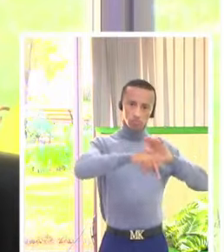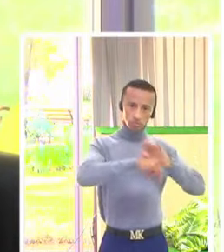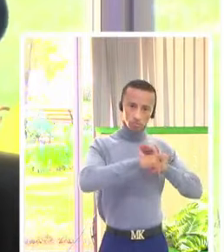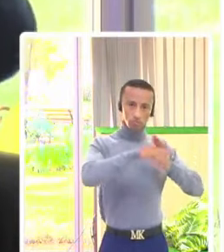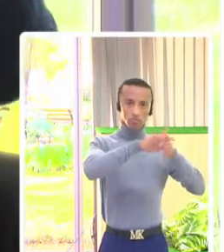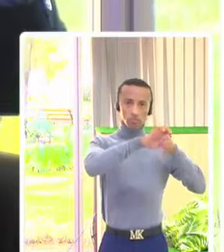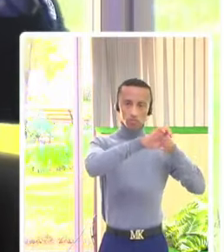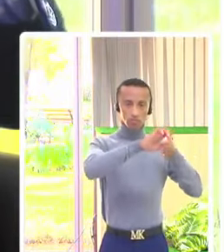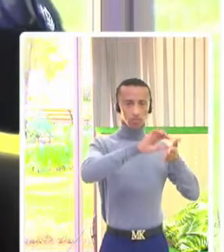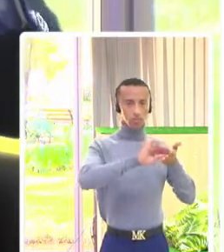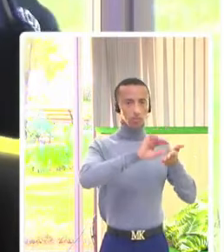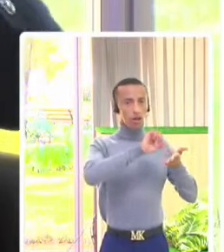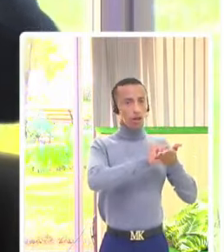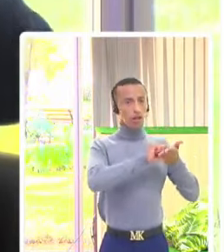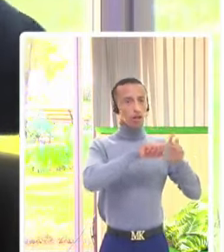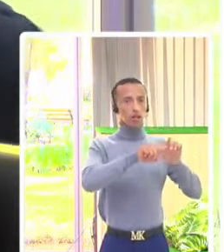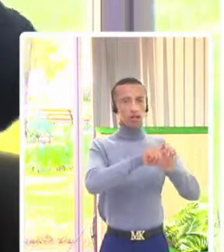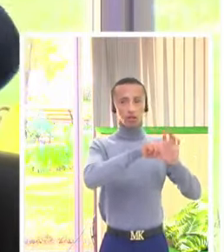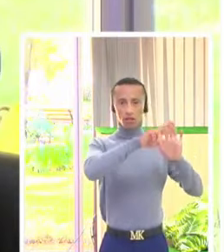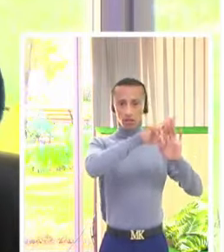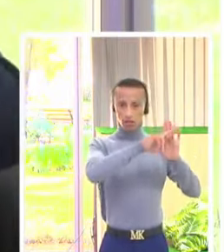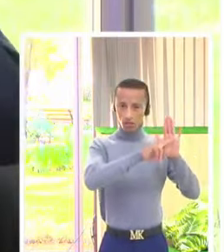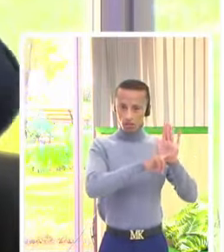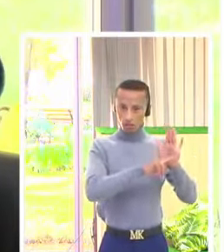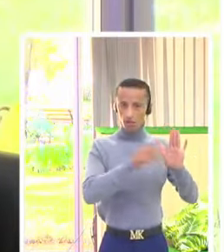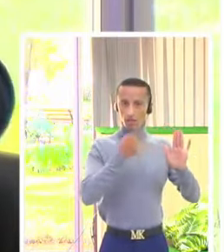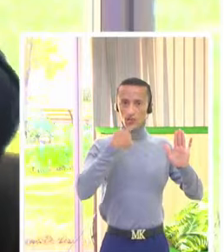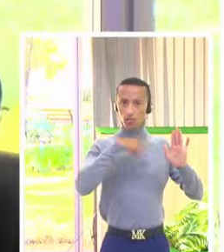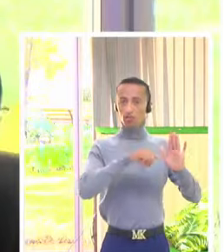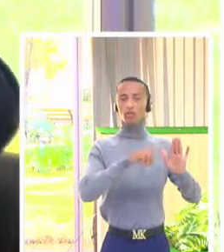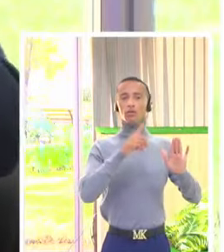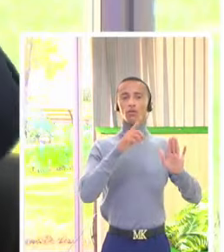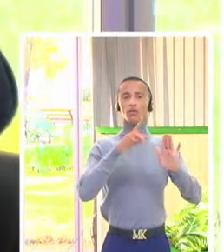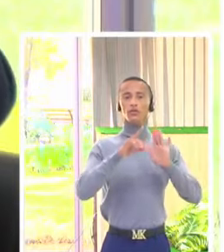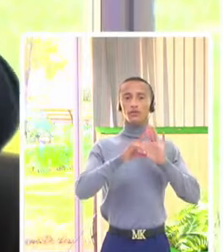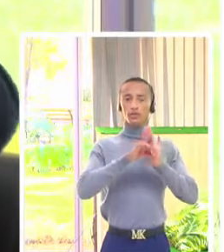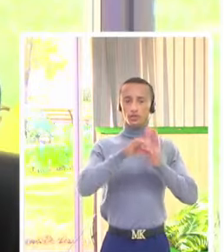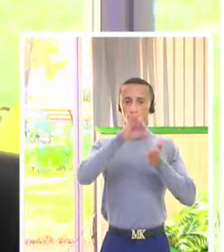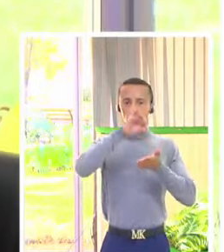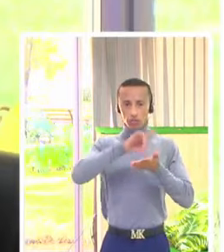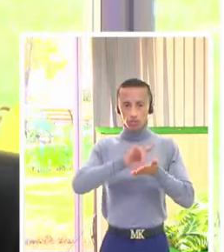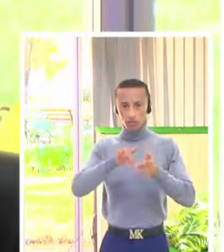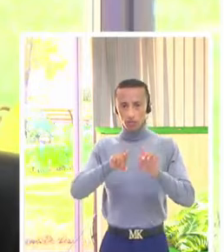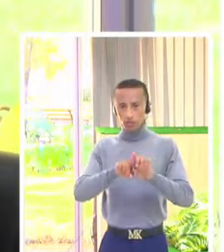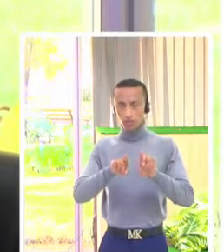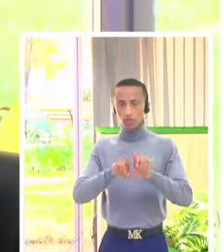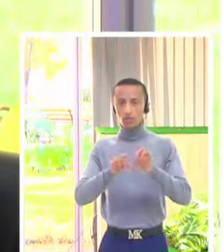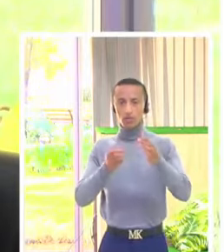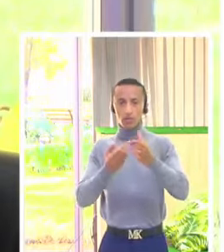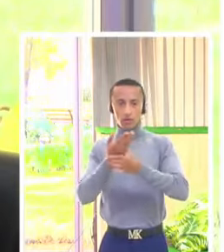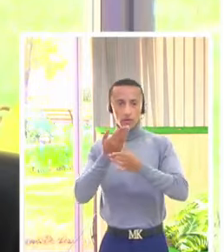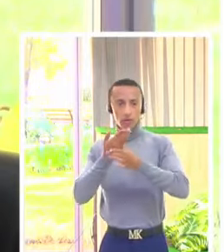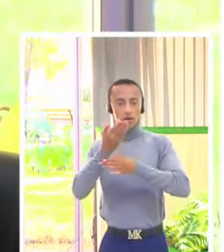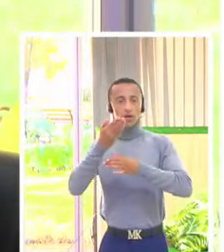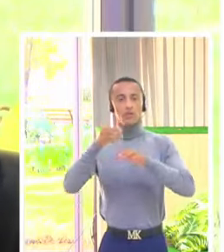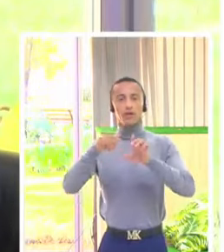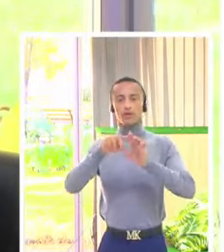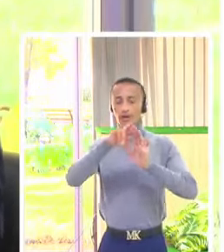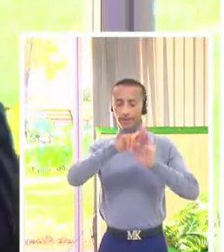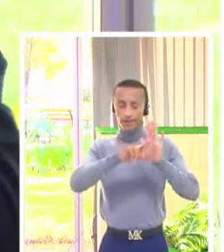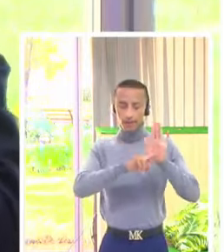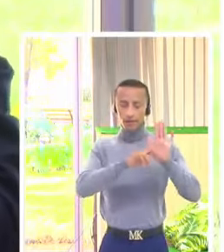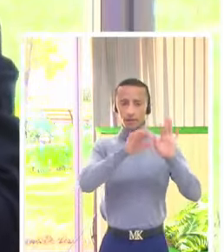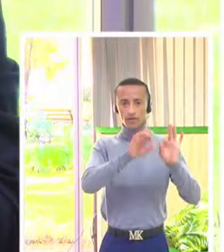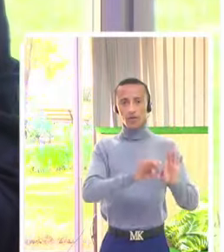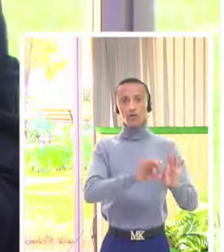a federal agency. So the way the rollout happened was the states would enroll enrolling